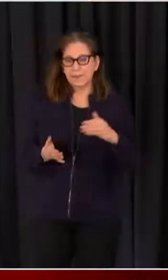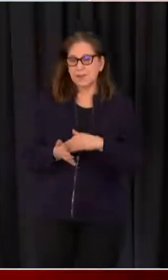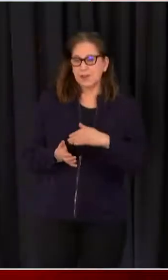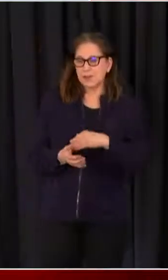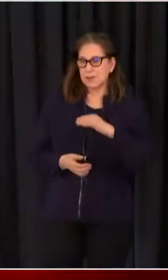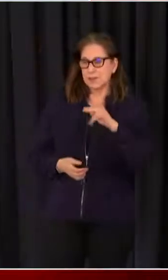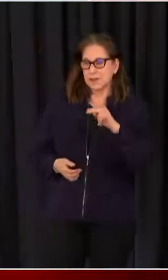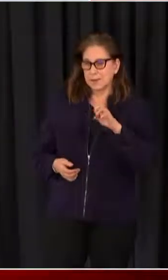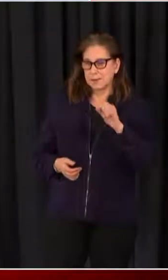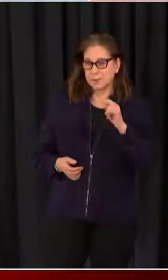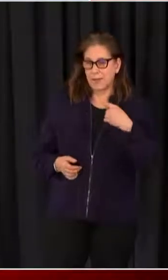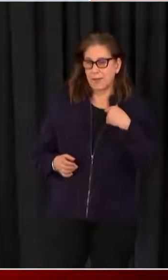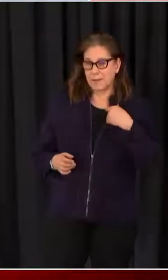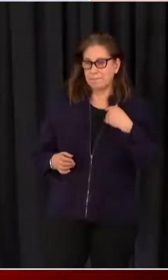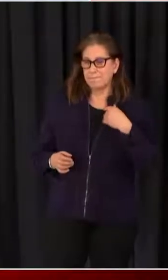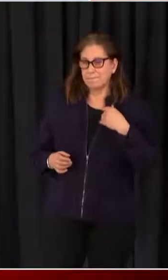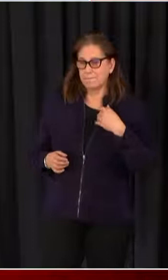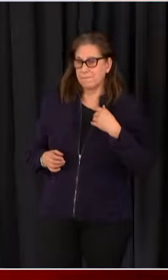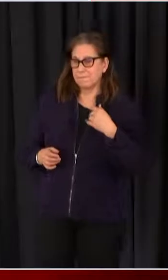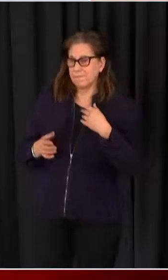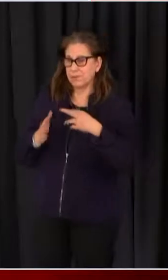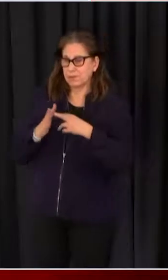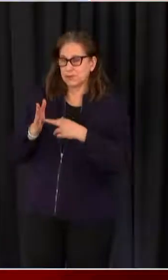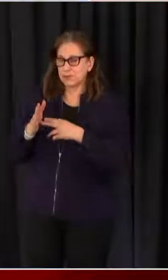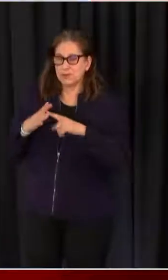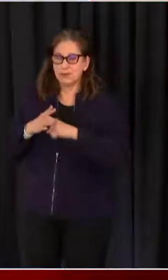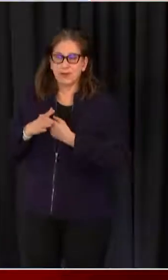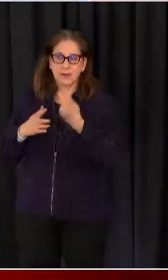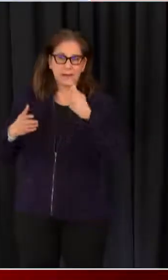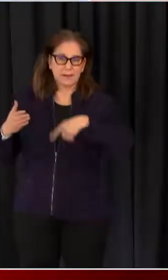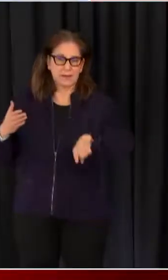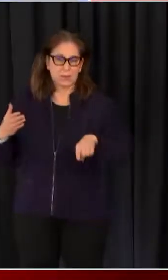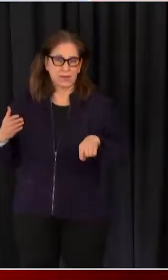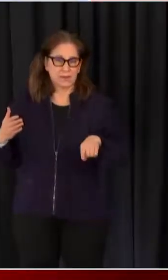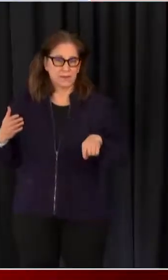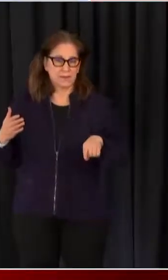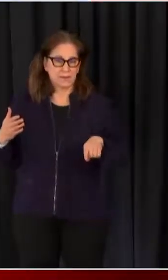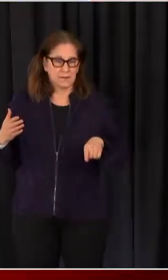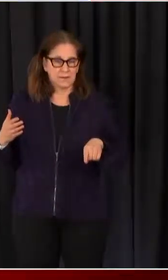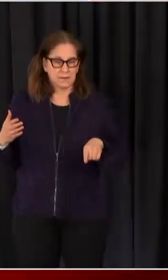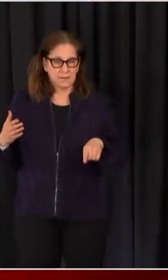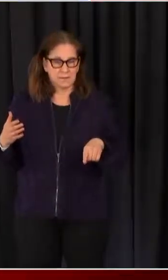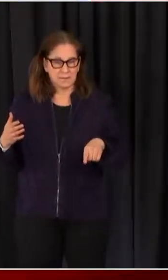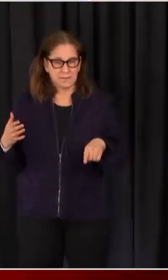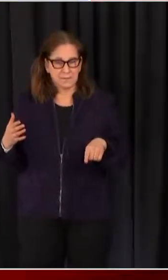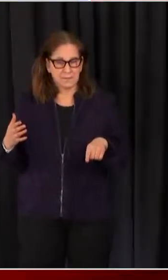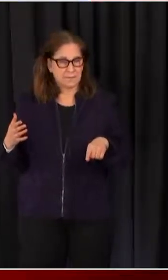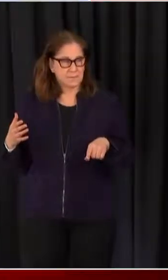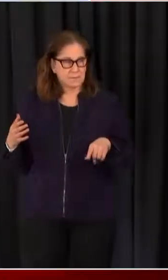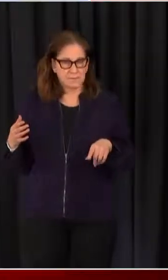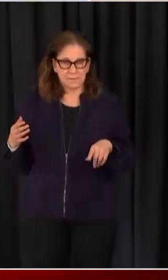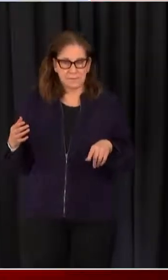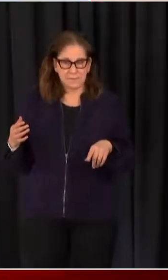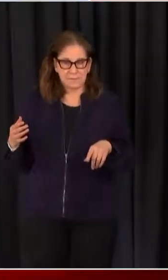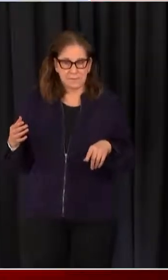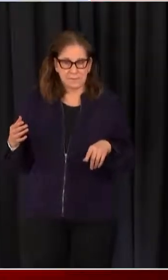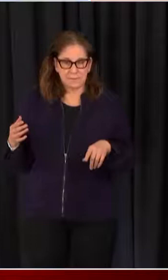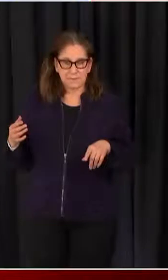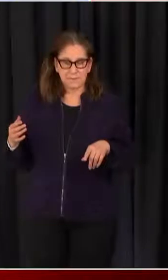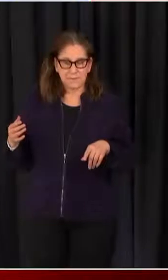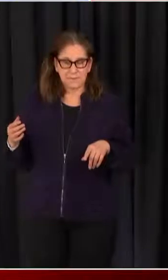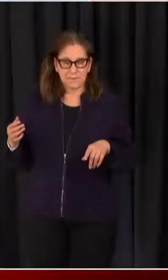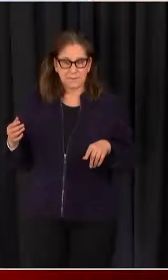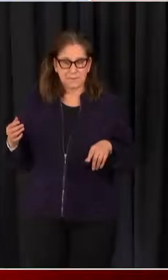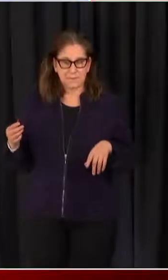Our goal is to have it in place next week, where we would not necessarily have the need